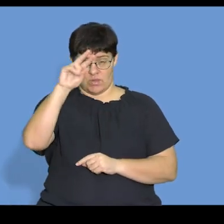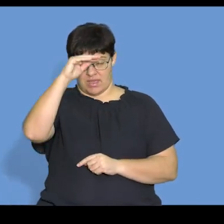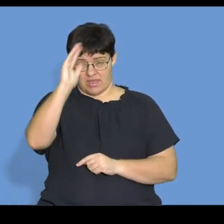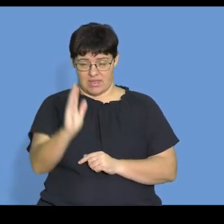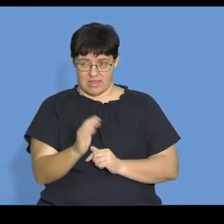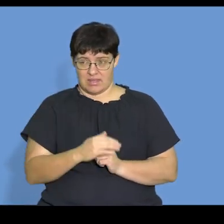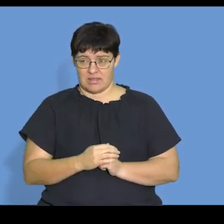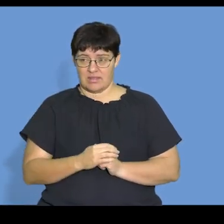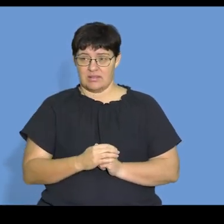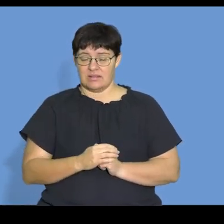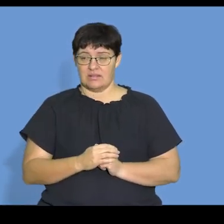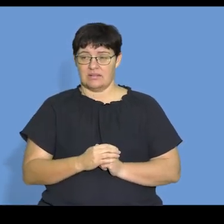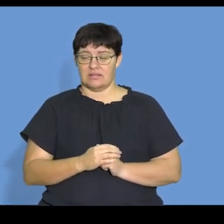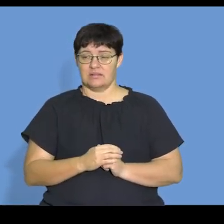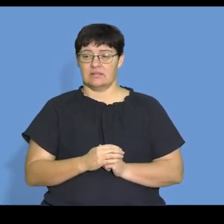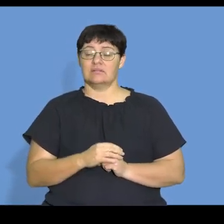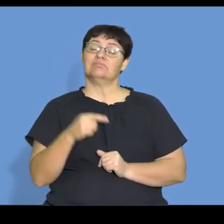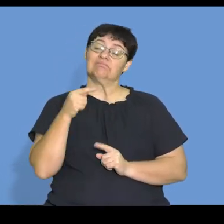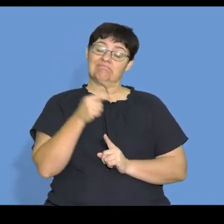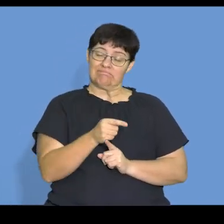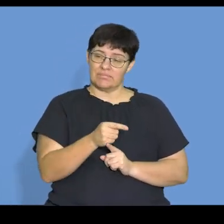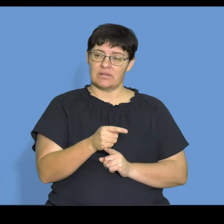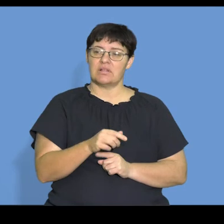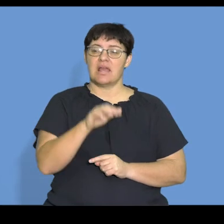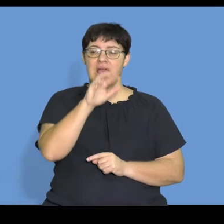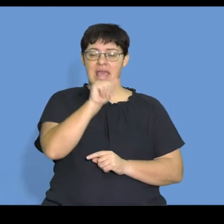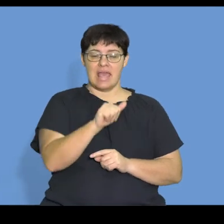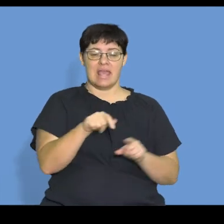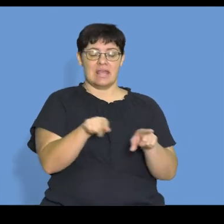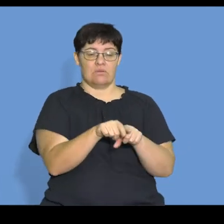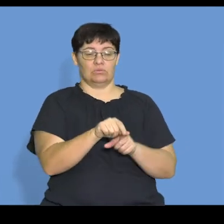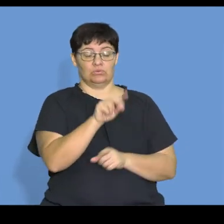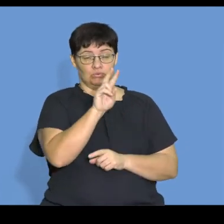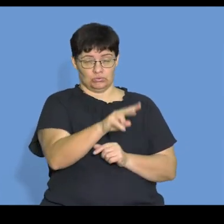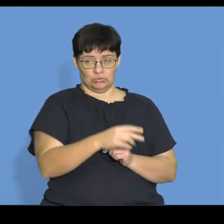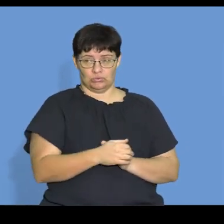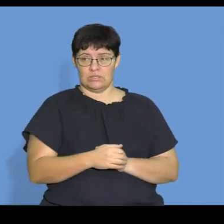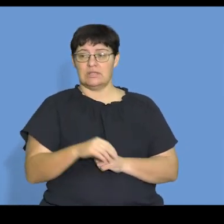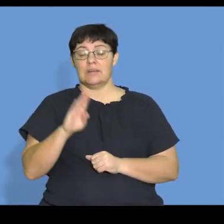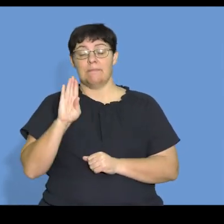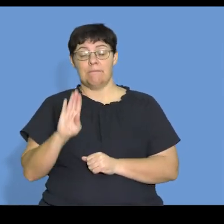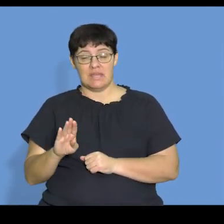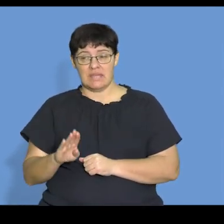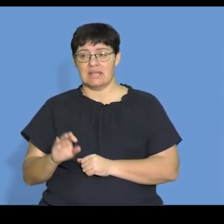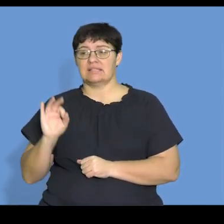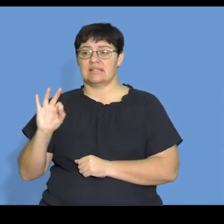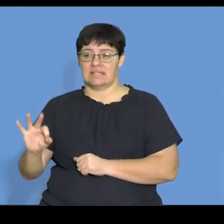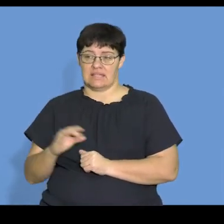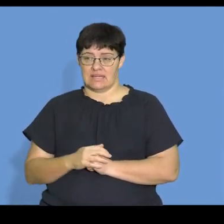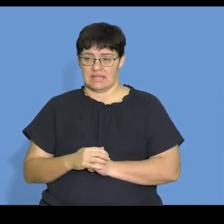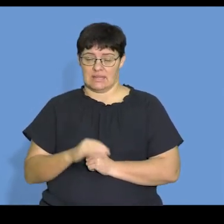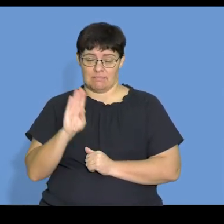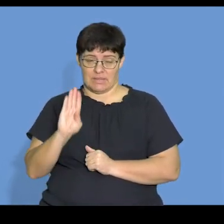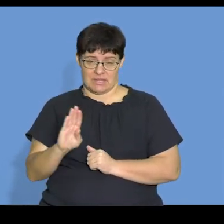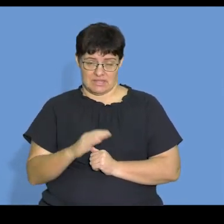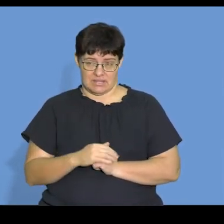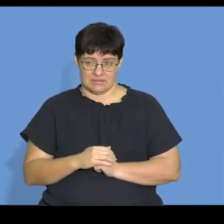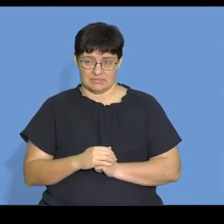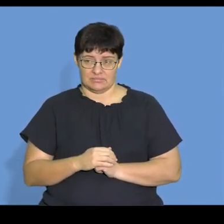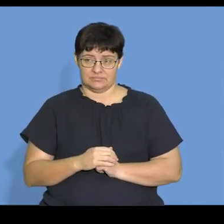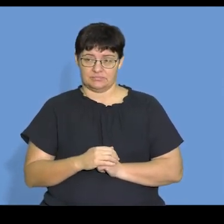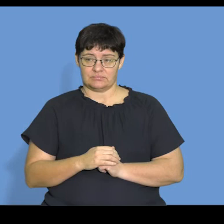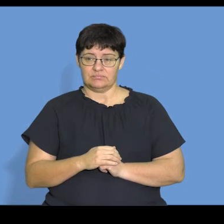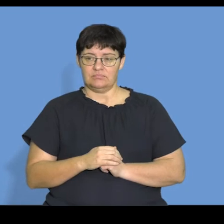right? In this instance, our a is 2, our b is 3b, right?